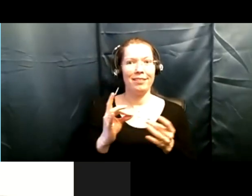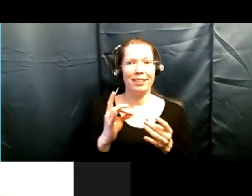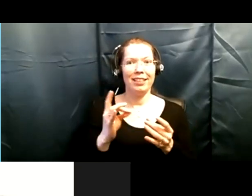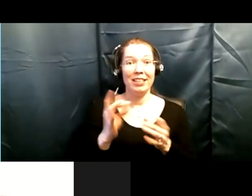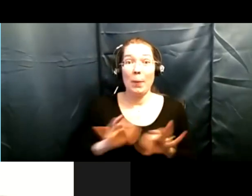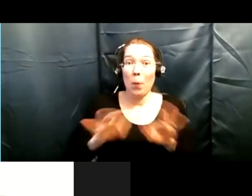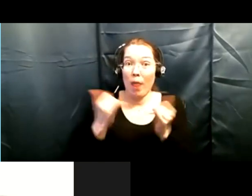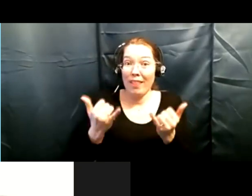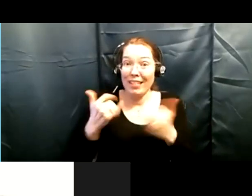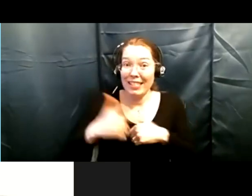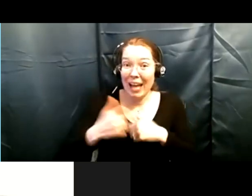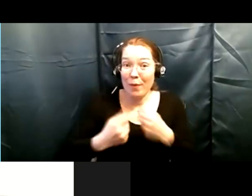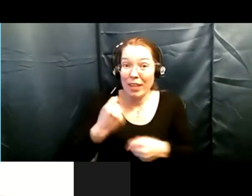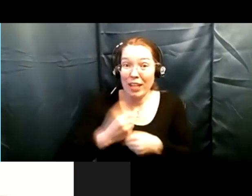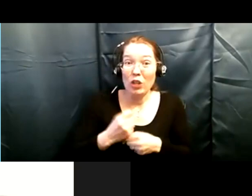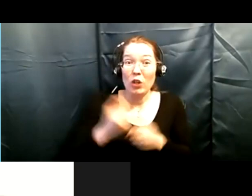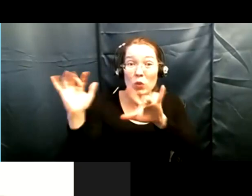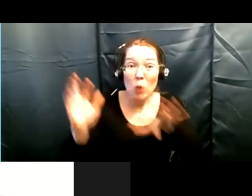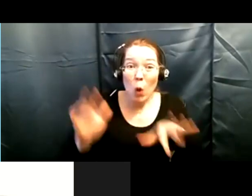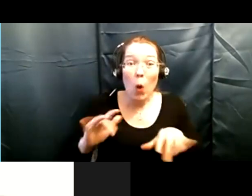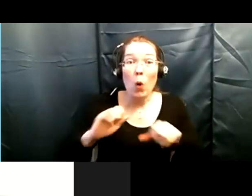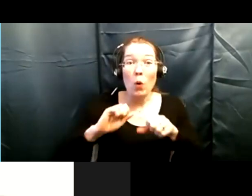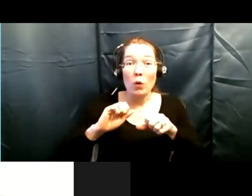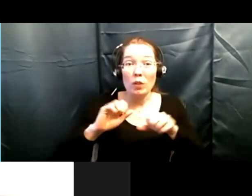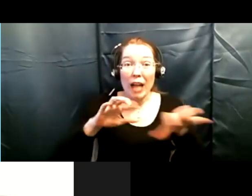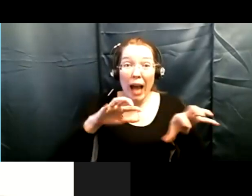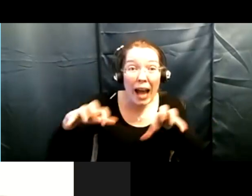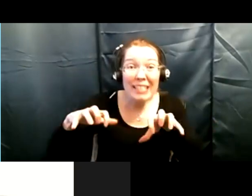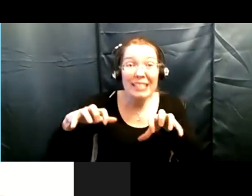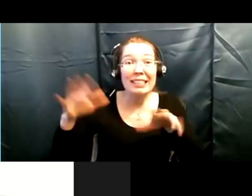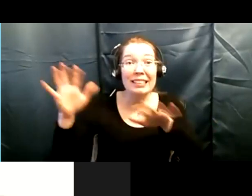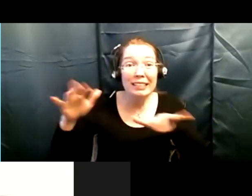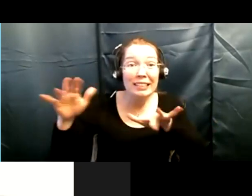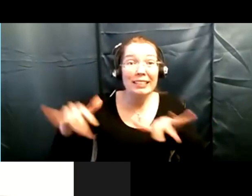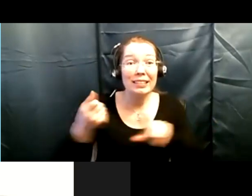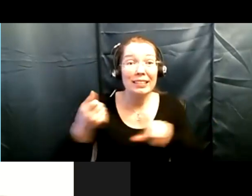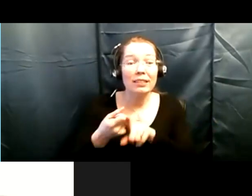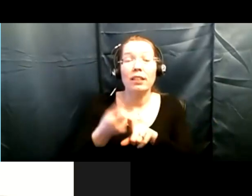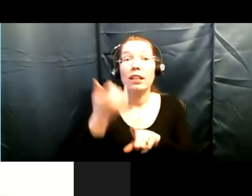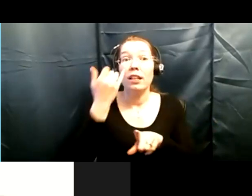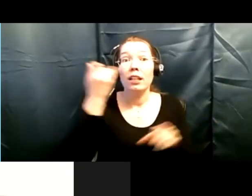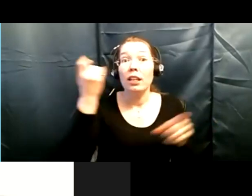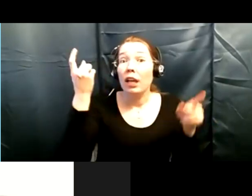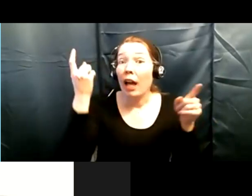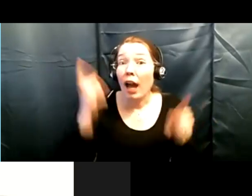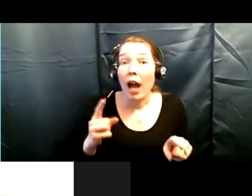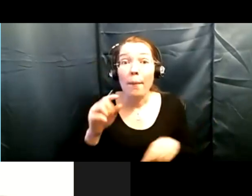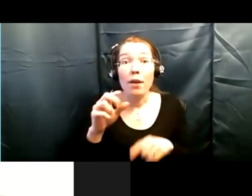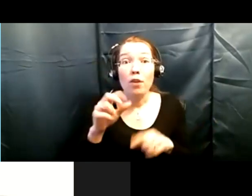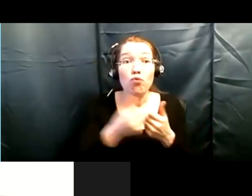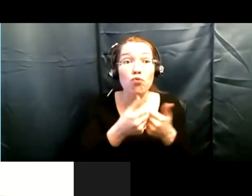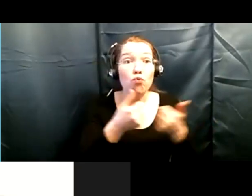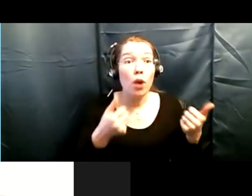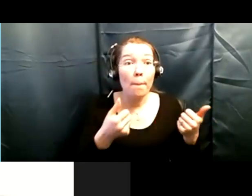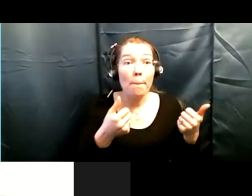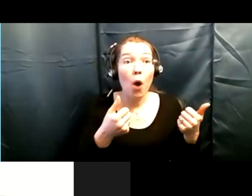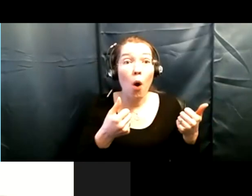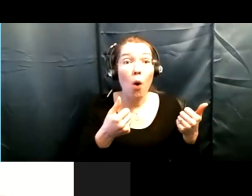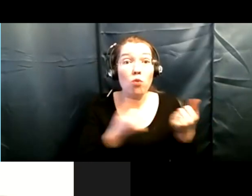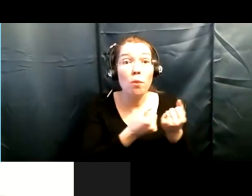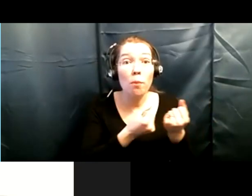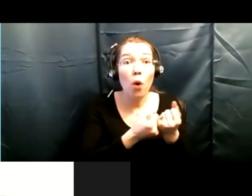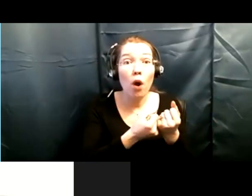year with all the snow and ice that we get. What happens if you are using remote support and the power goes